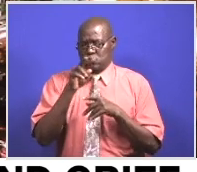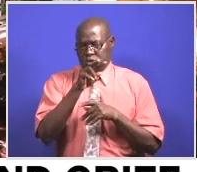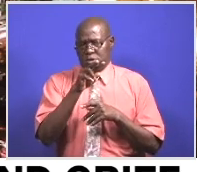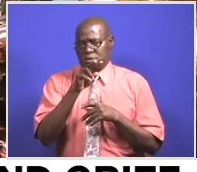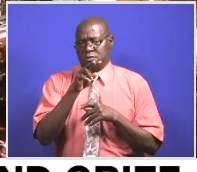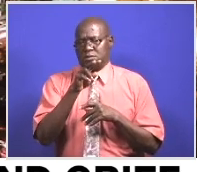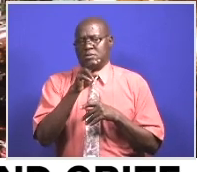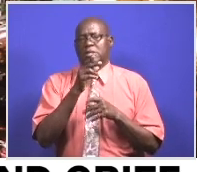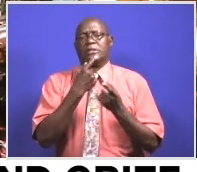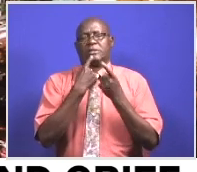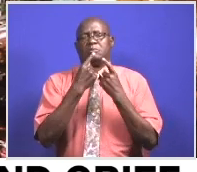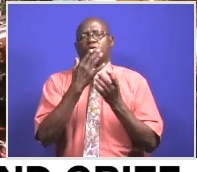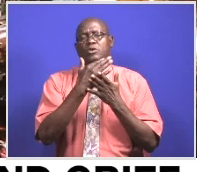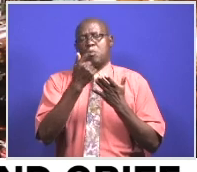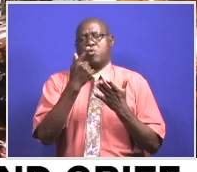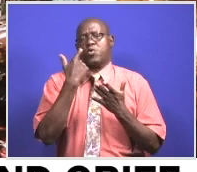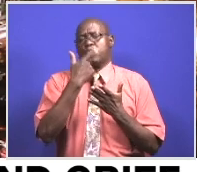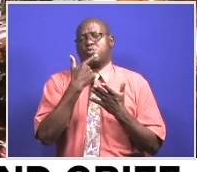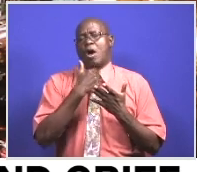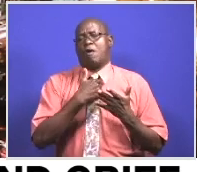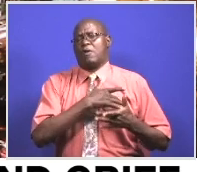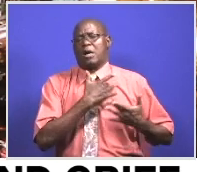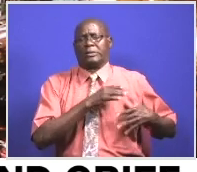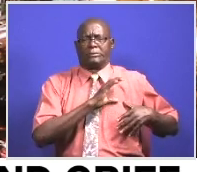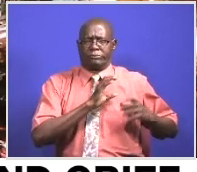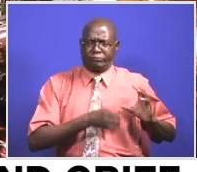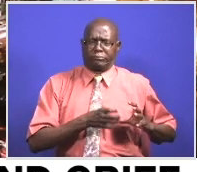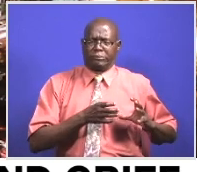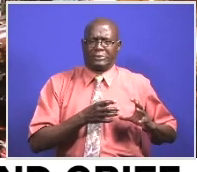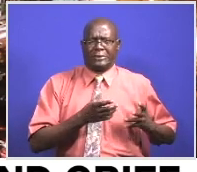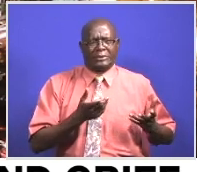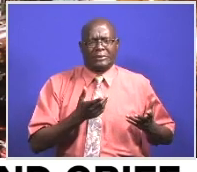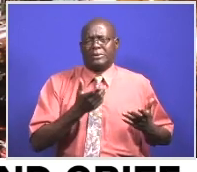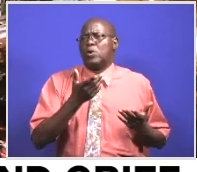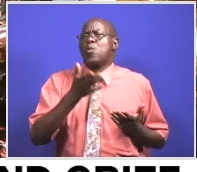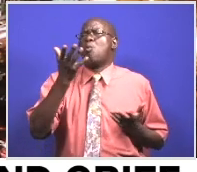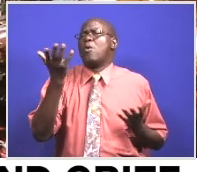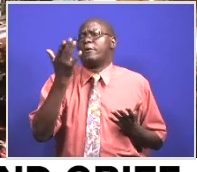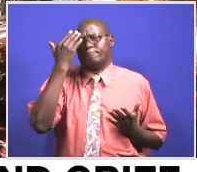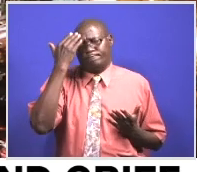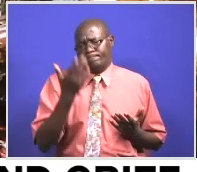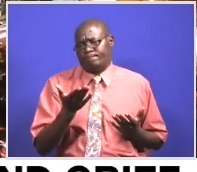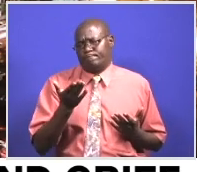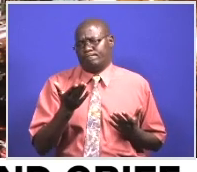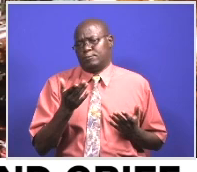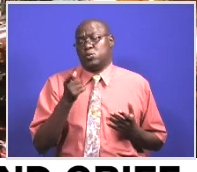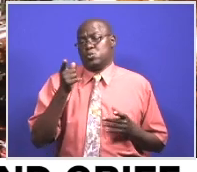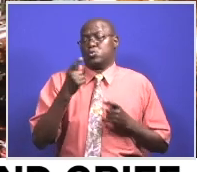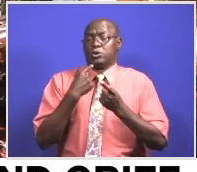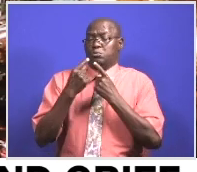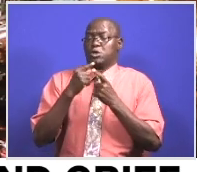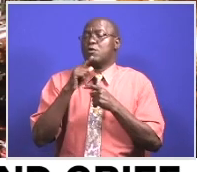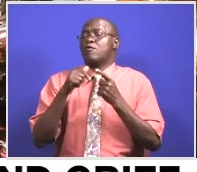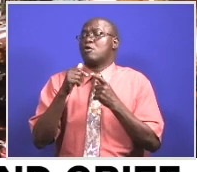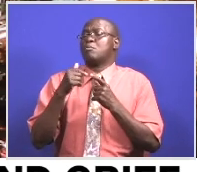with loss and pain and grief, and they don't know where to go. You know, you speak from a point of experience and